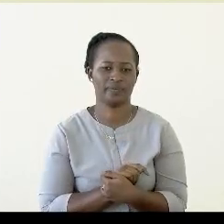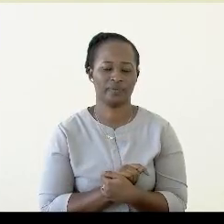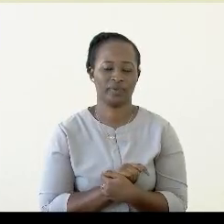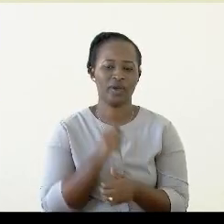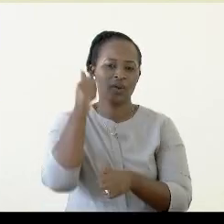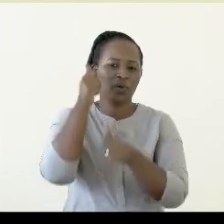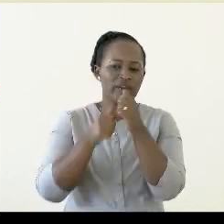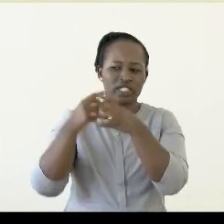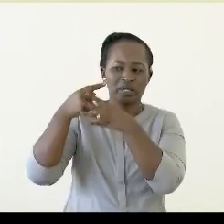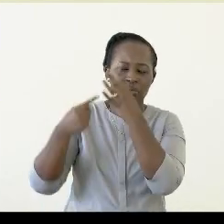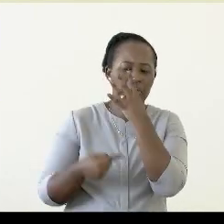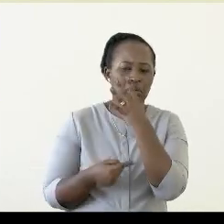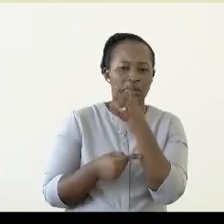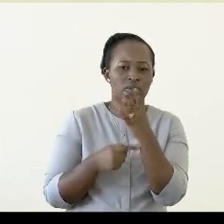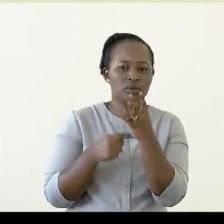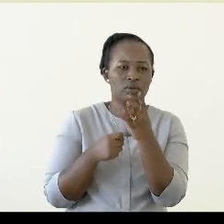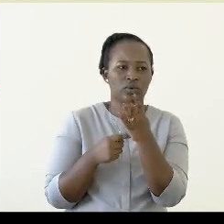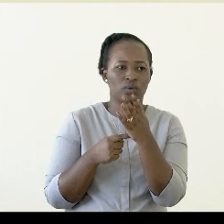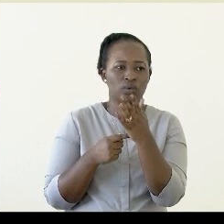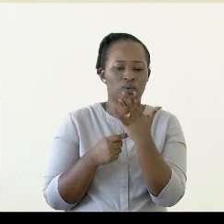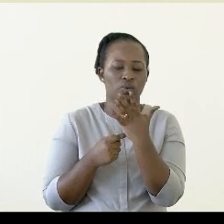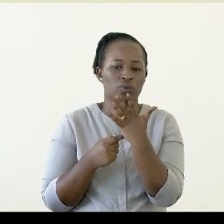Which one of those statements is